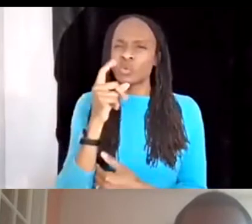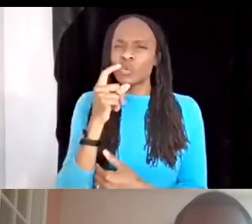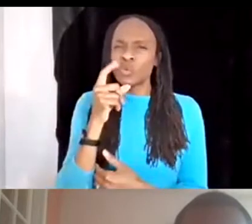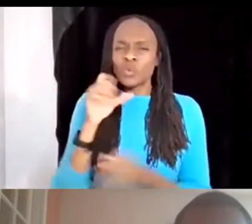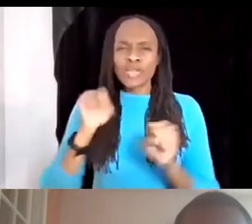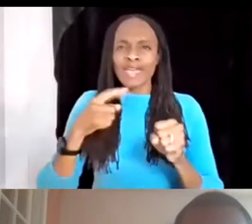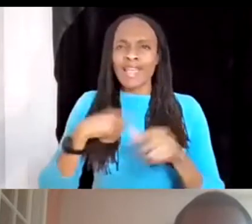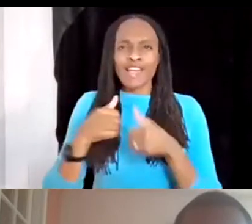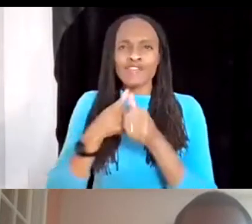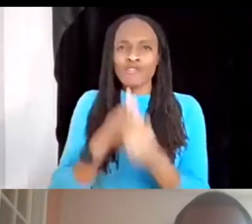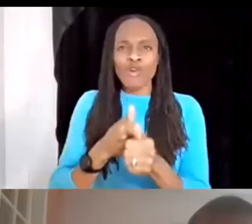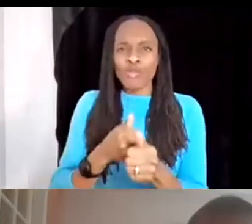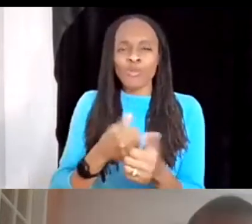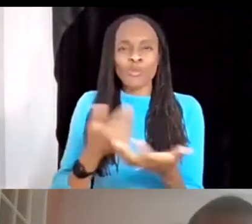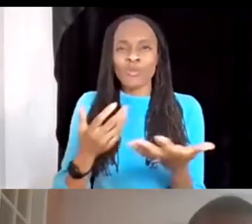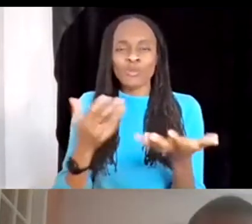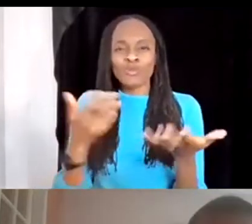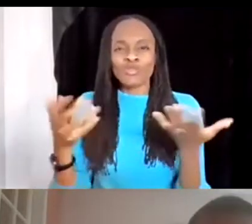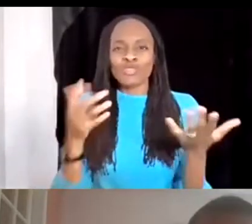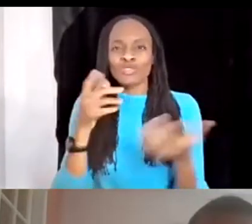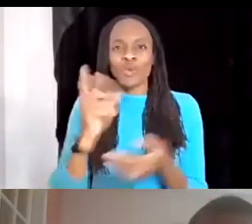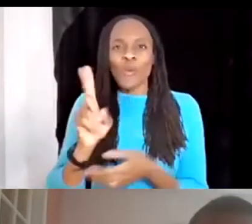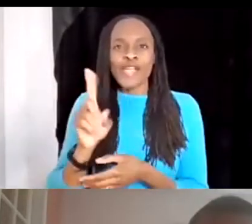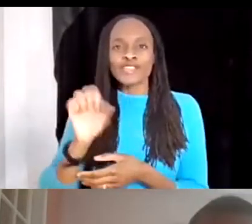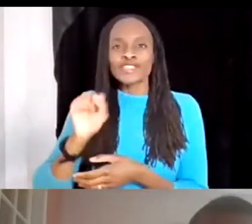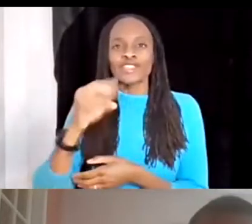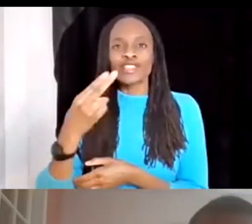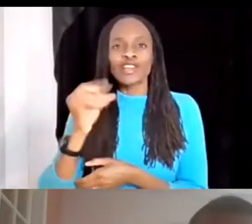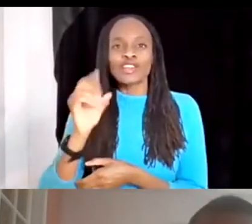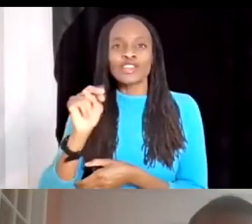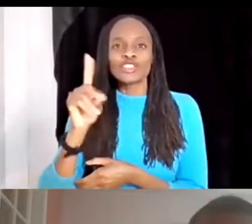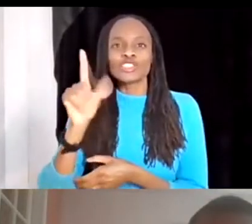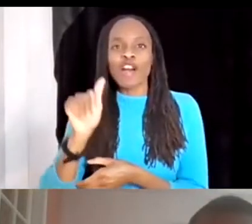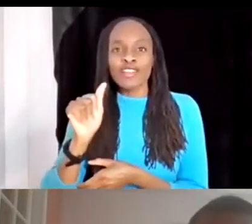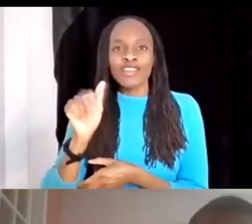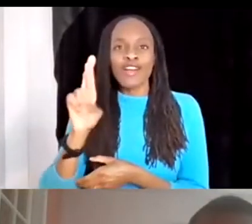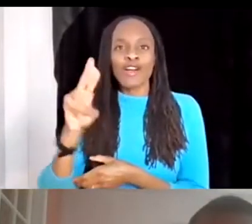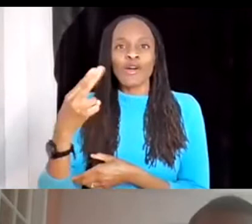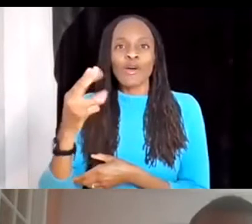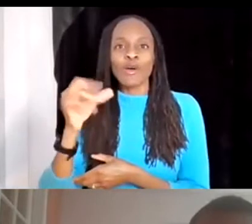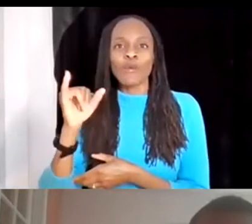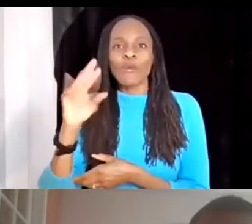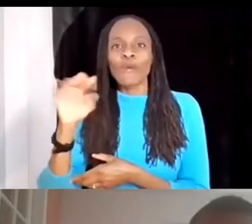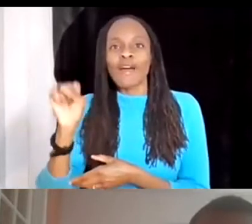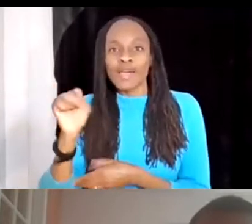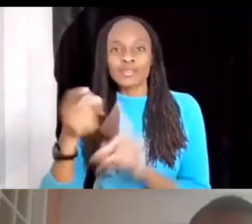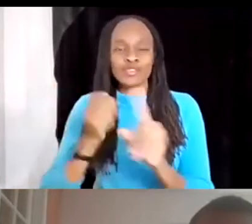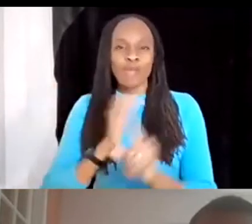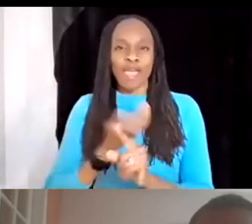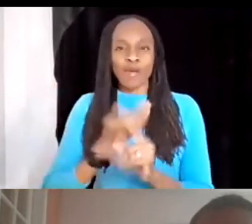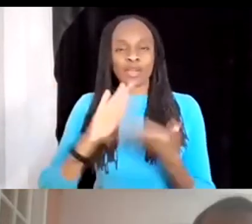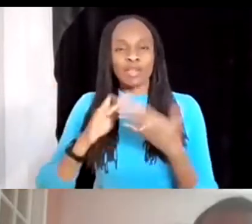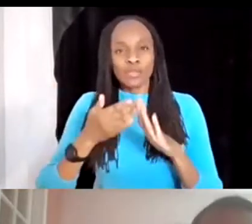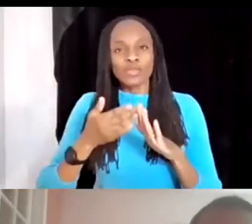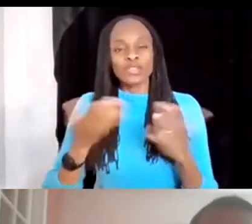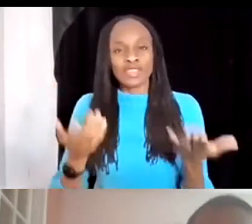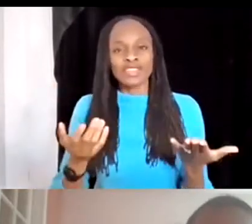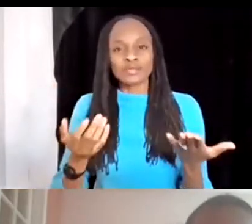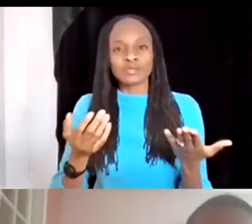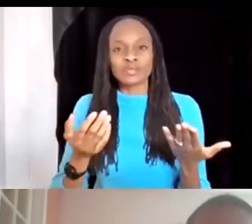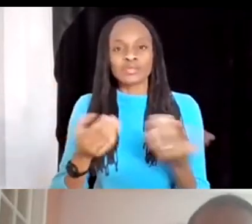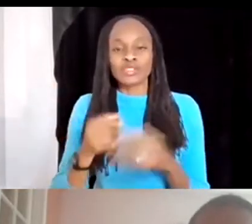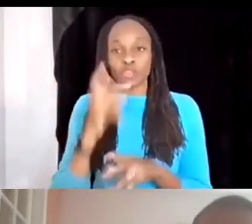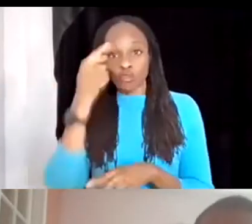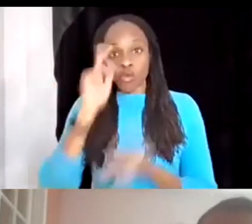behind? Like, where's the Shonda Rhimes of our community? And so I'm wondering, as people that just